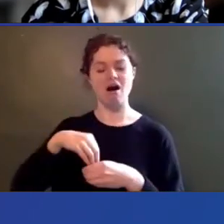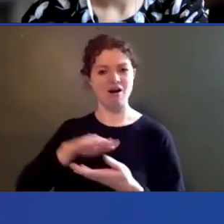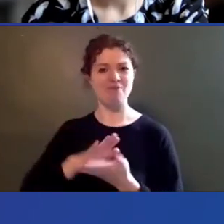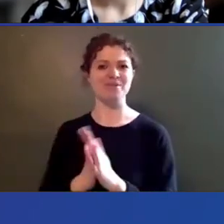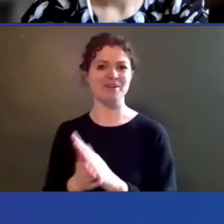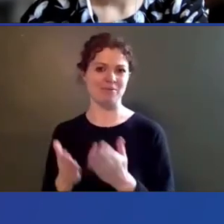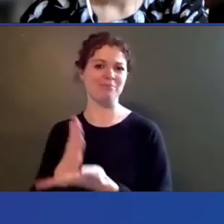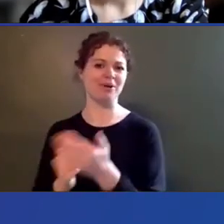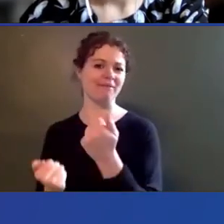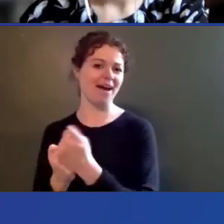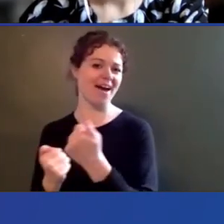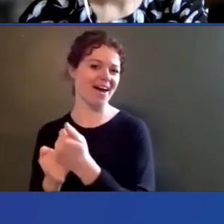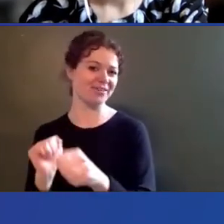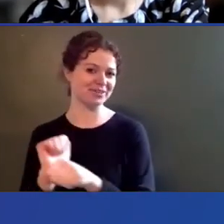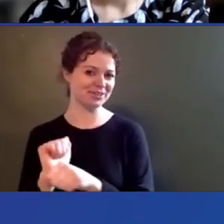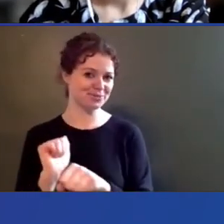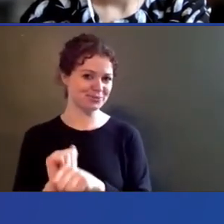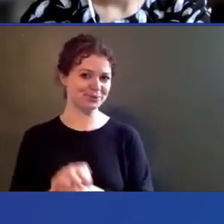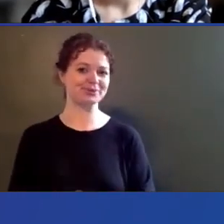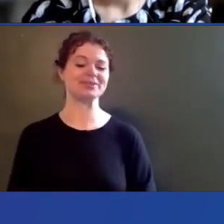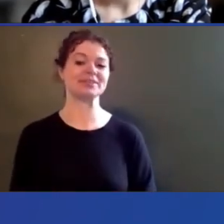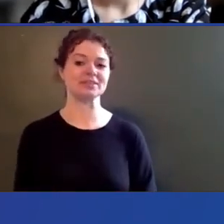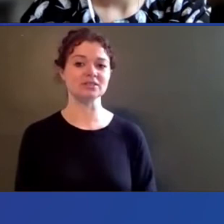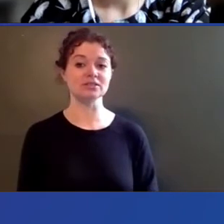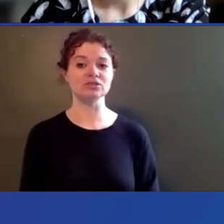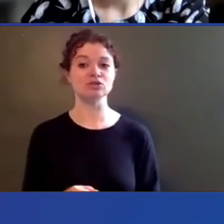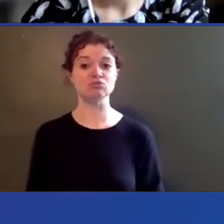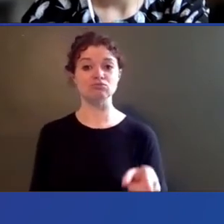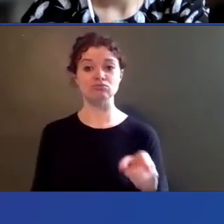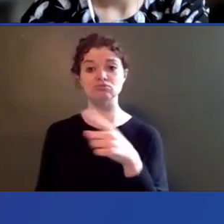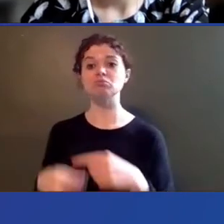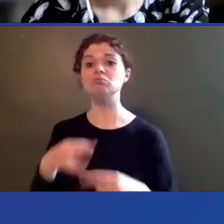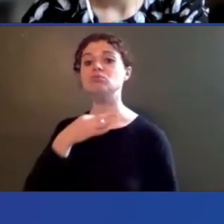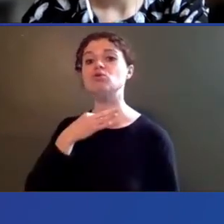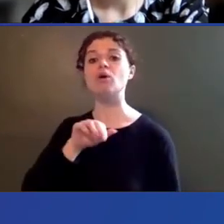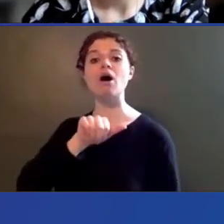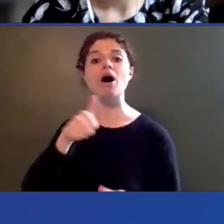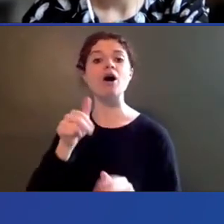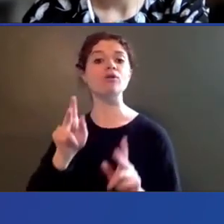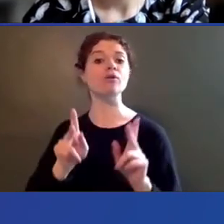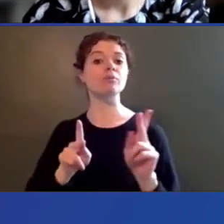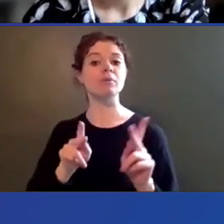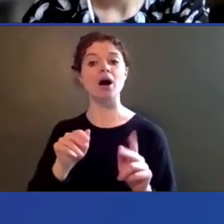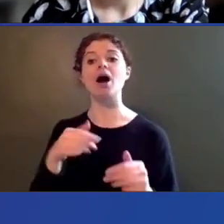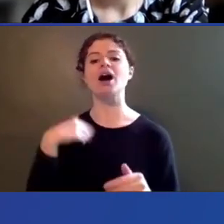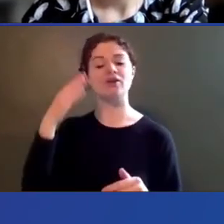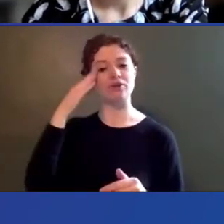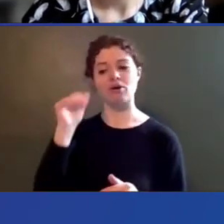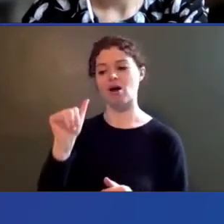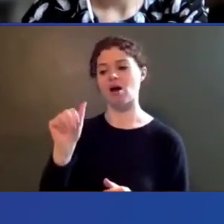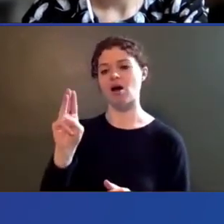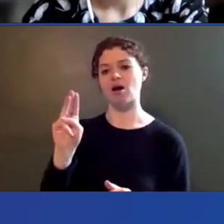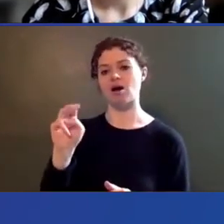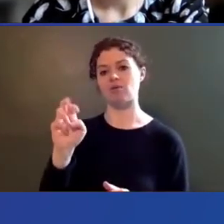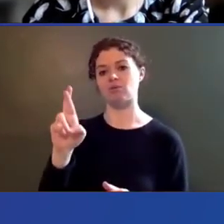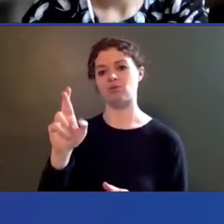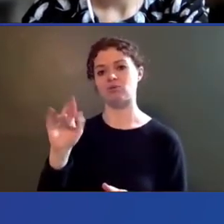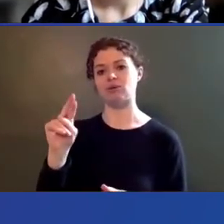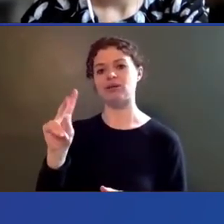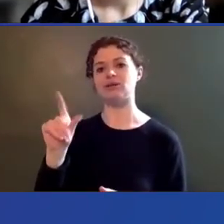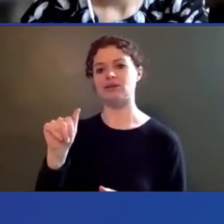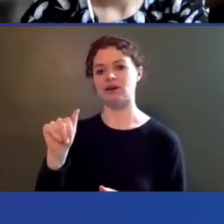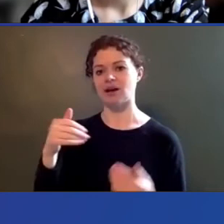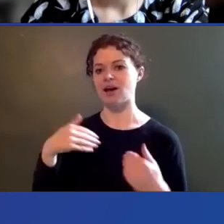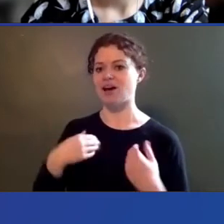well. I'm wondering if other organizations that do programming, I know AMERINDA has a lot of programming that has nothing to do with